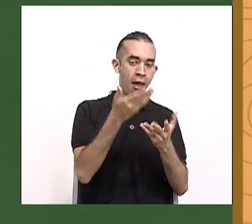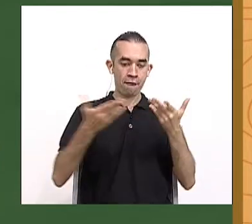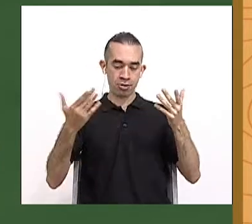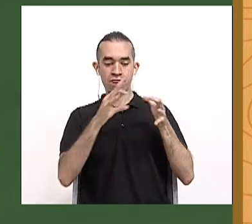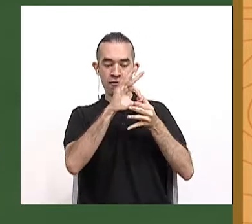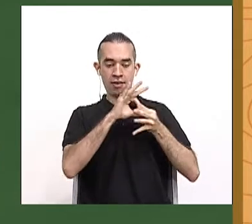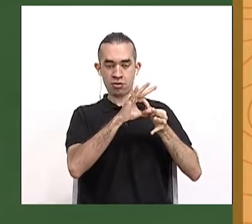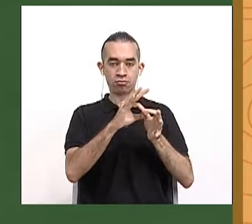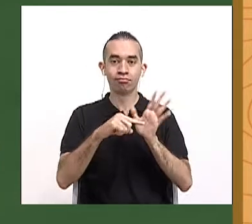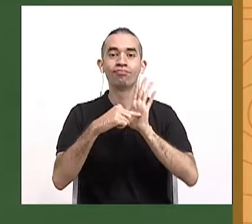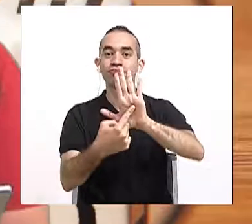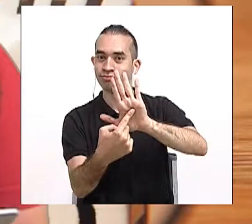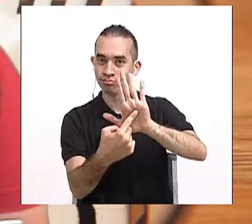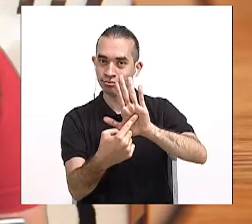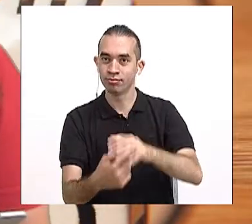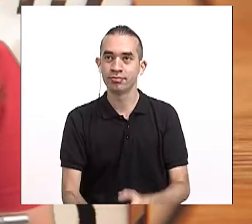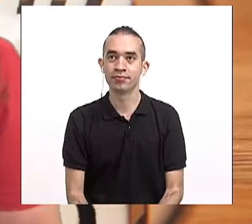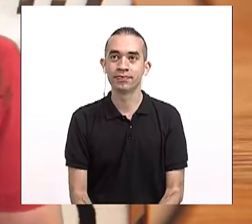relationship.